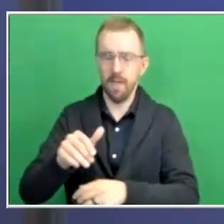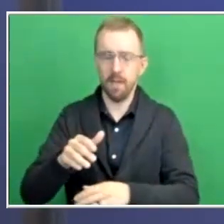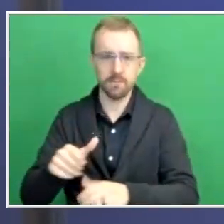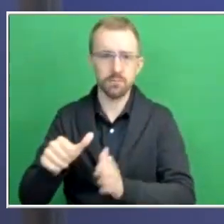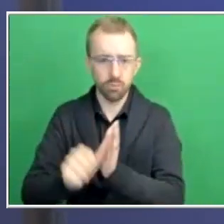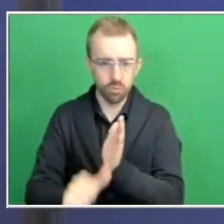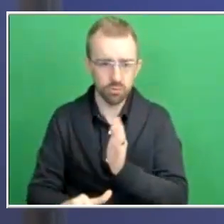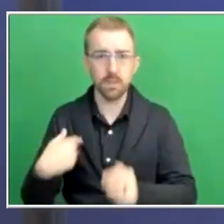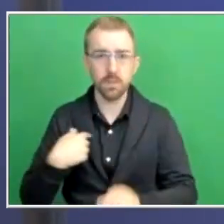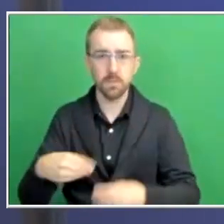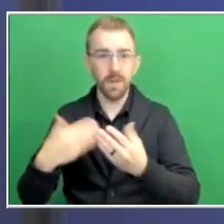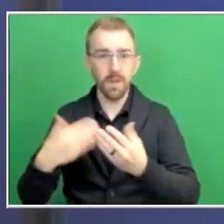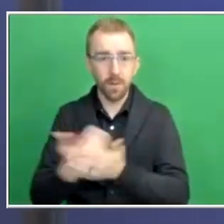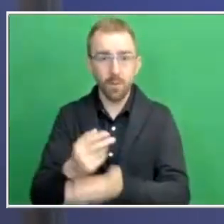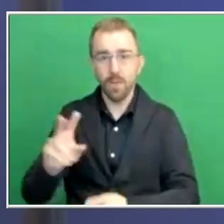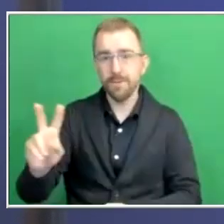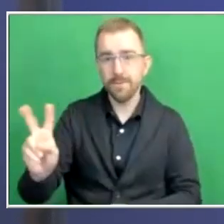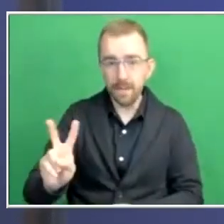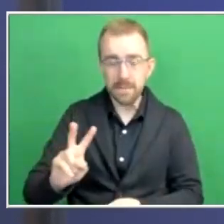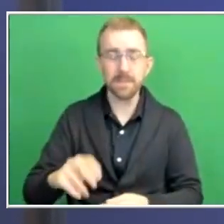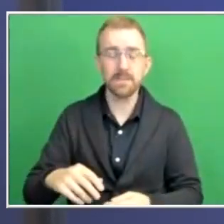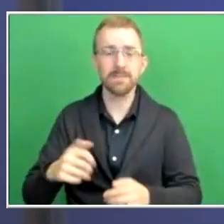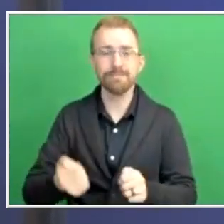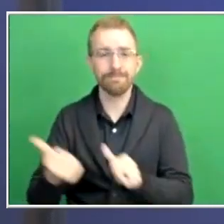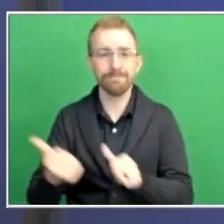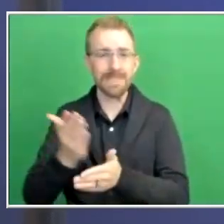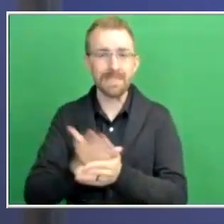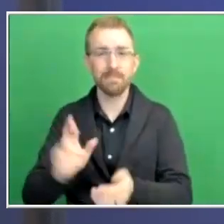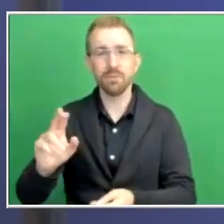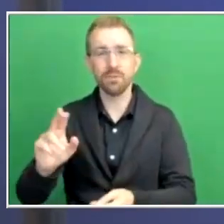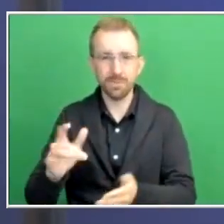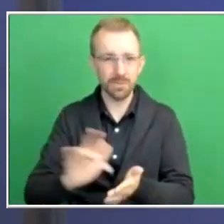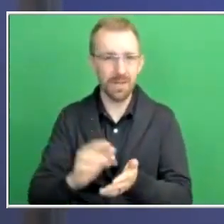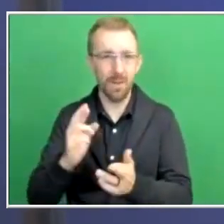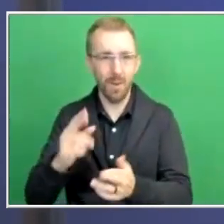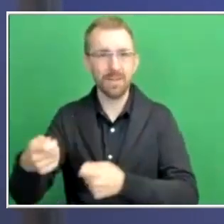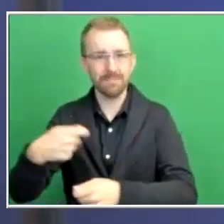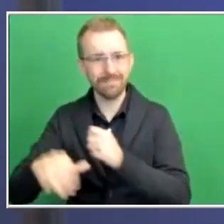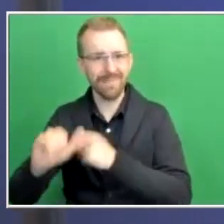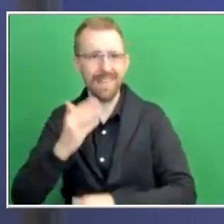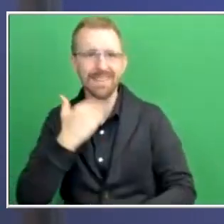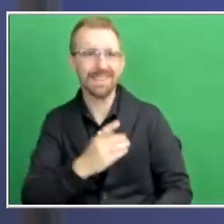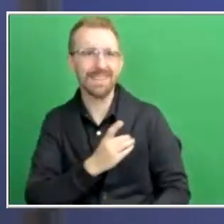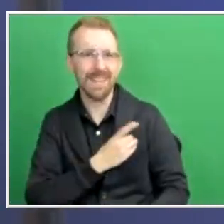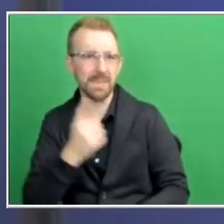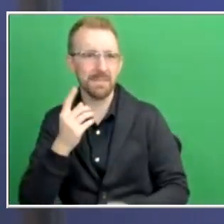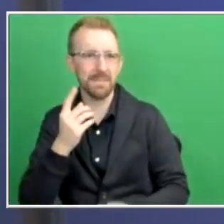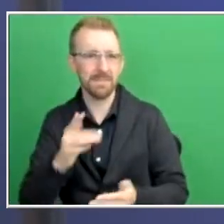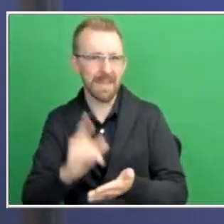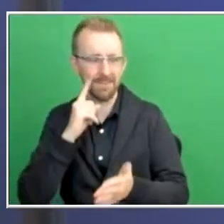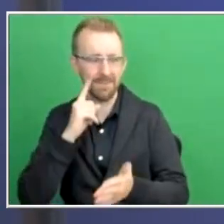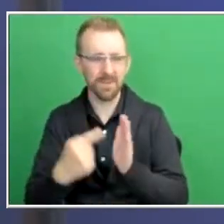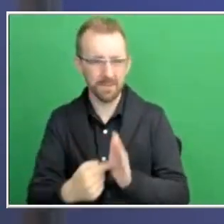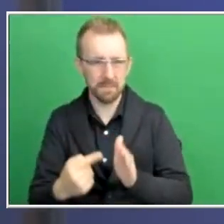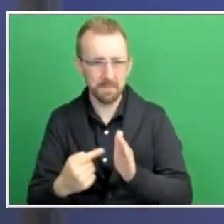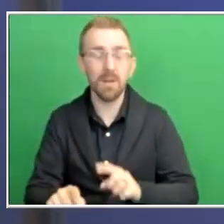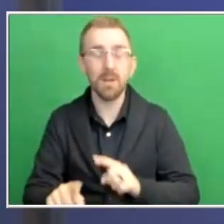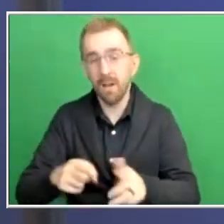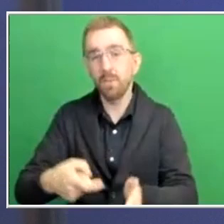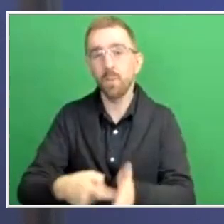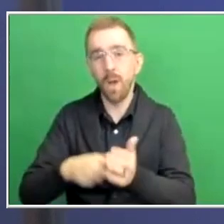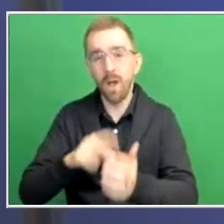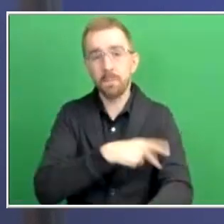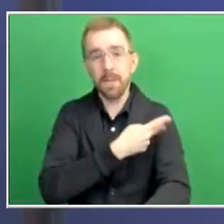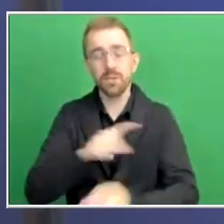prescribing some new vitamins and getting rid of some of their prescription medications, such as diabetes medications. But it does require patients to adhere to